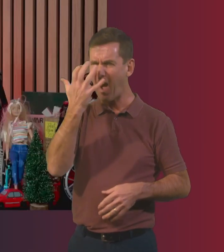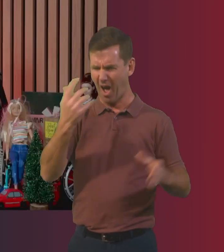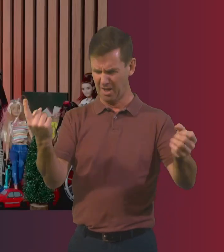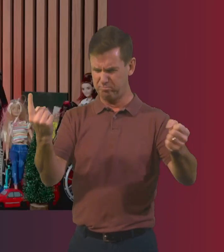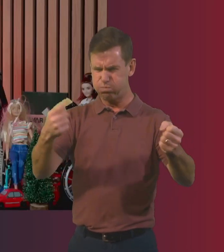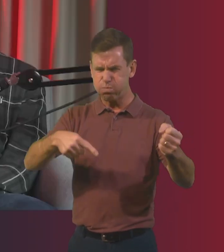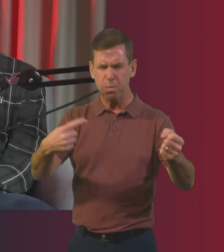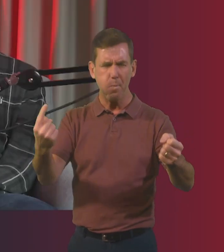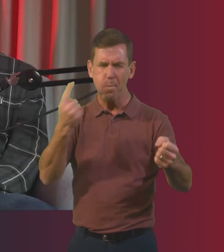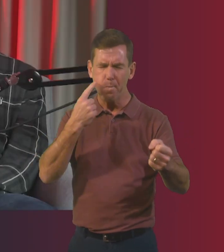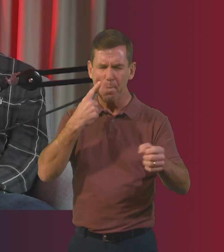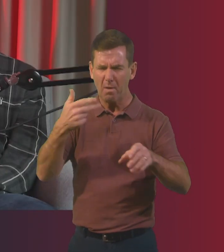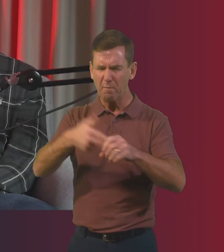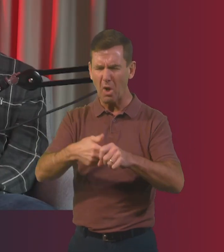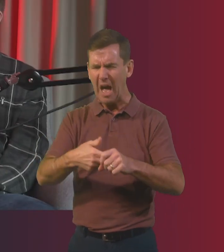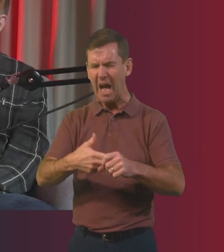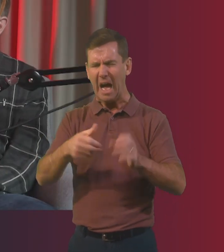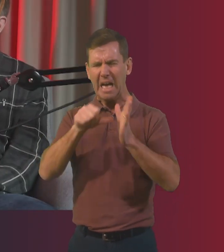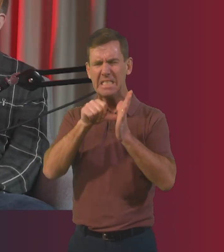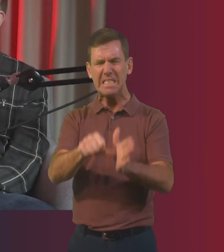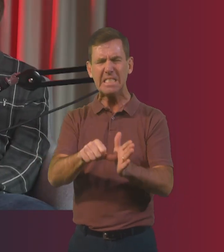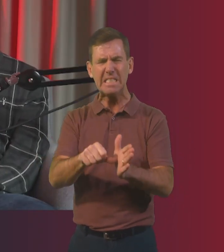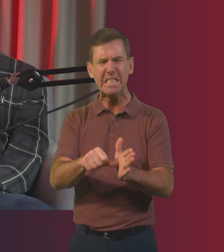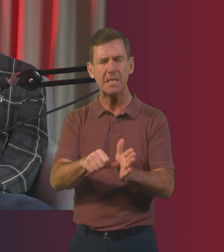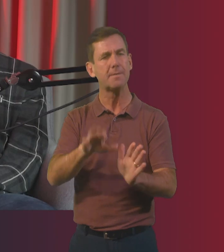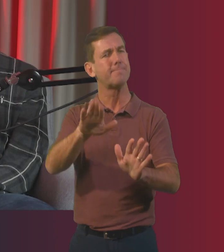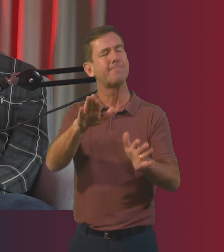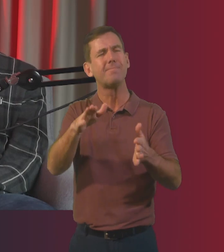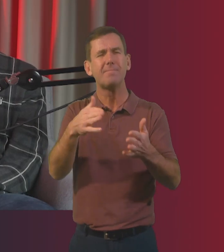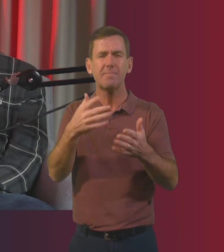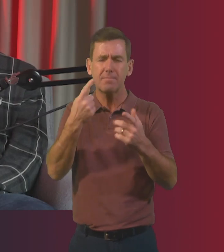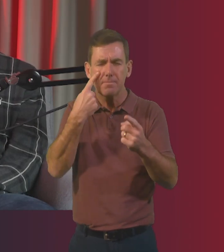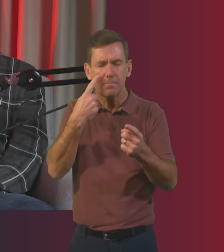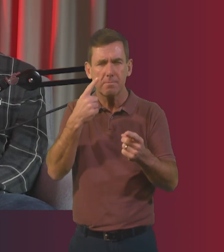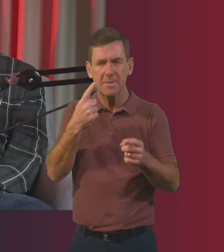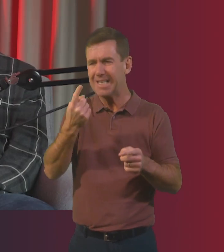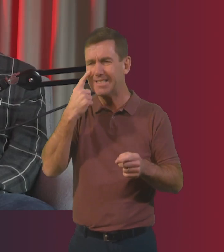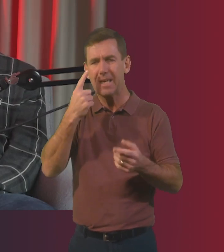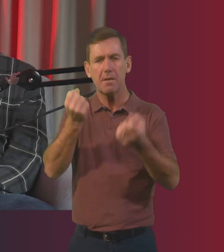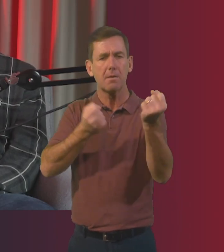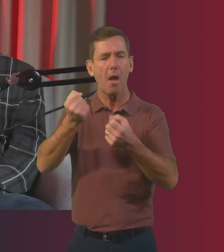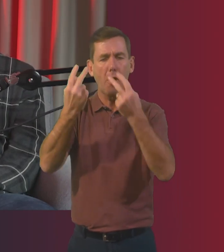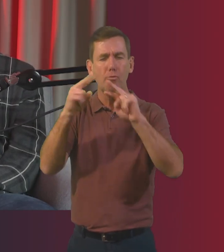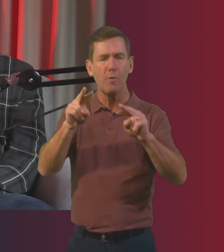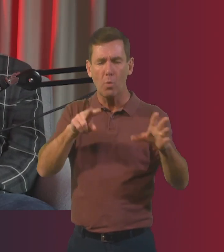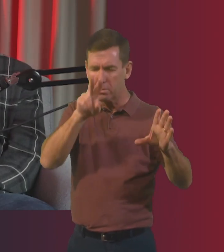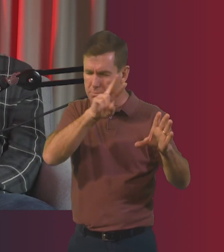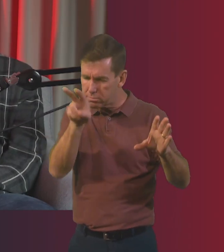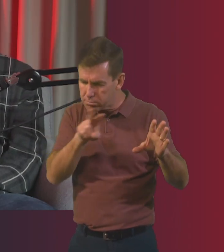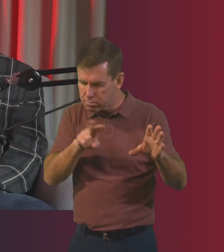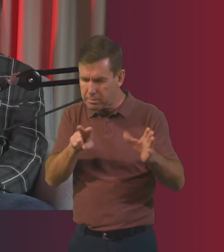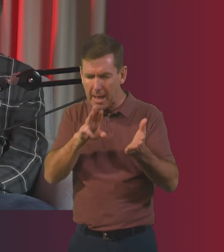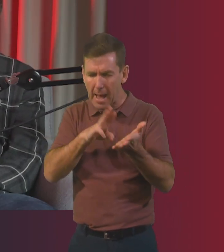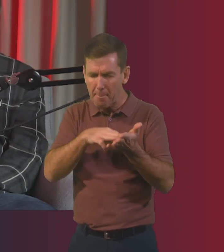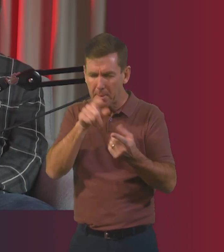this. It's a difficult one to do on a test drive, but have a look, or at the very least have a look at some car reviews and see what, if you've come to a car and go, I really